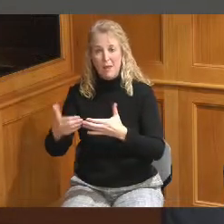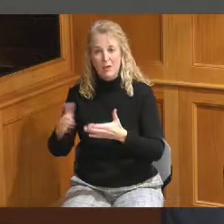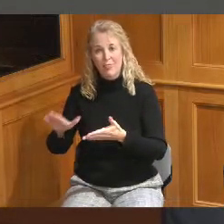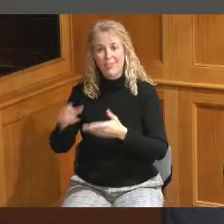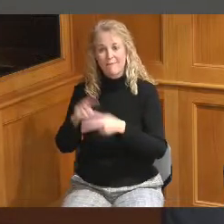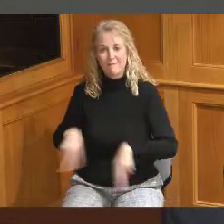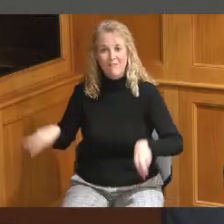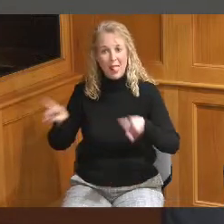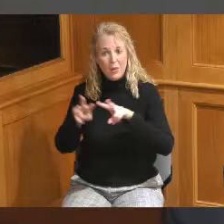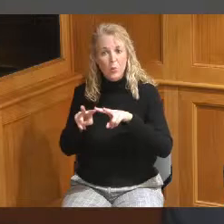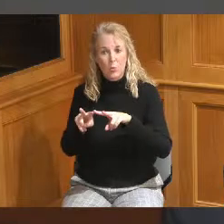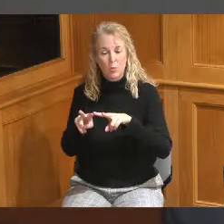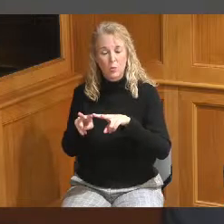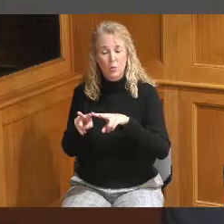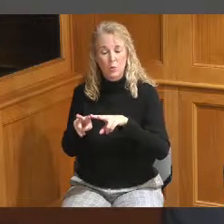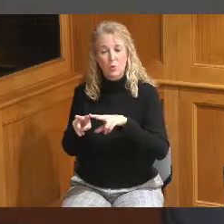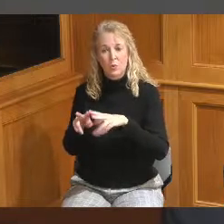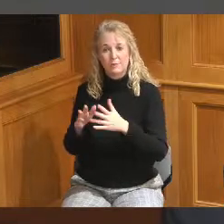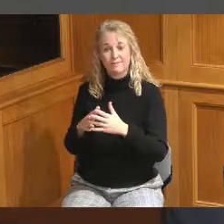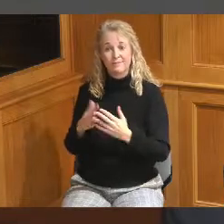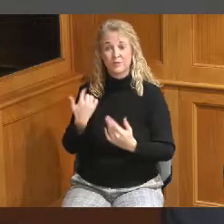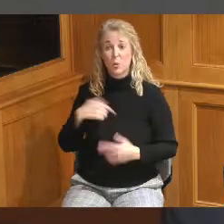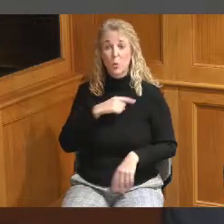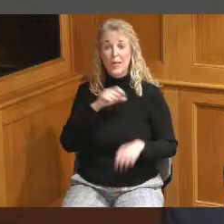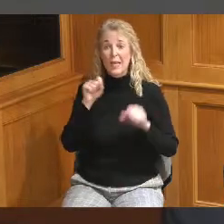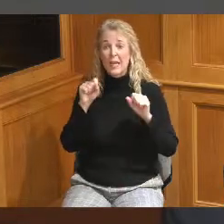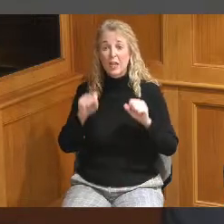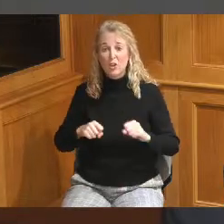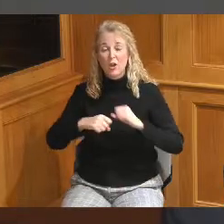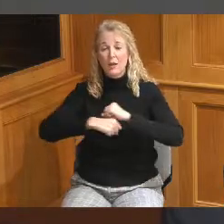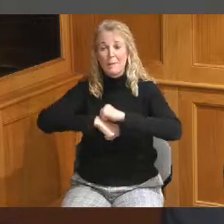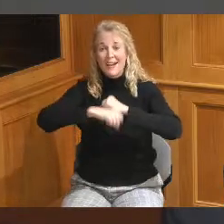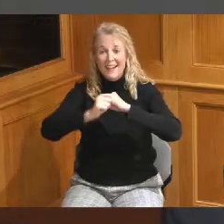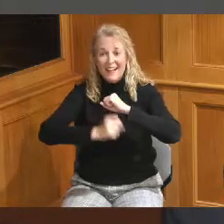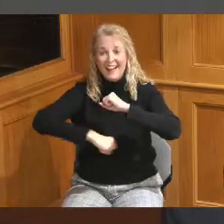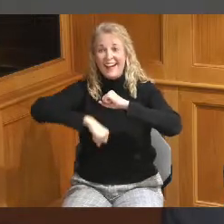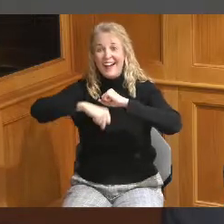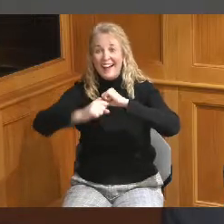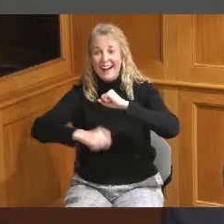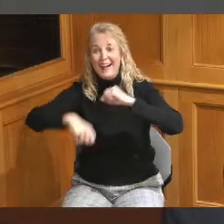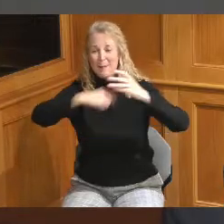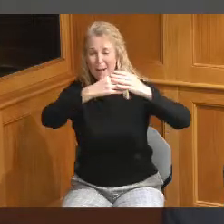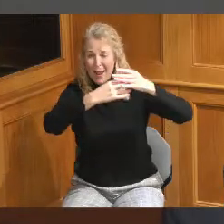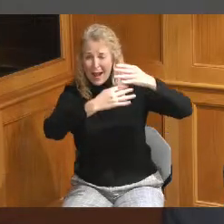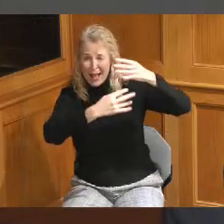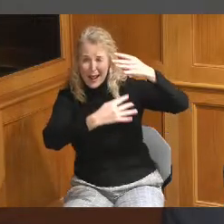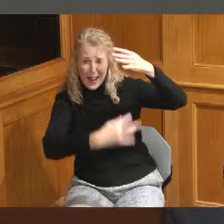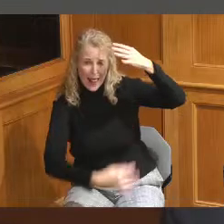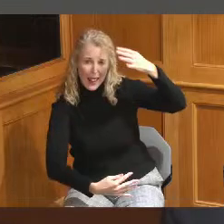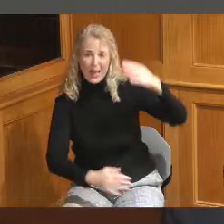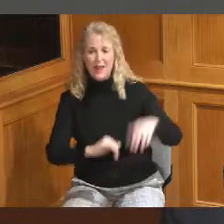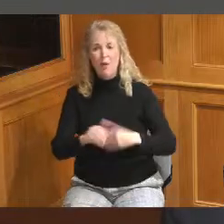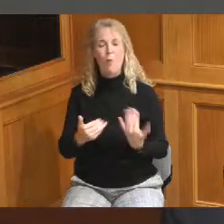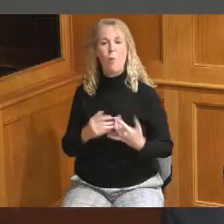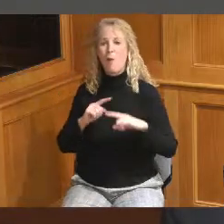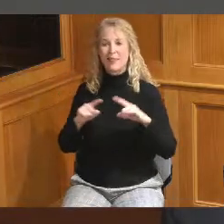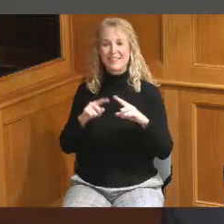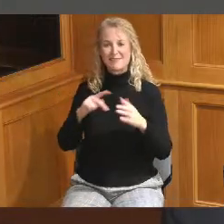their money. We could talk for hours about efficiency